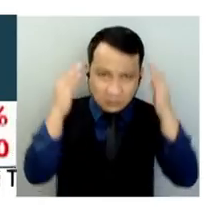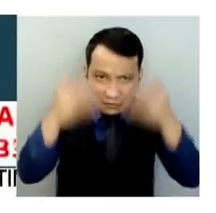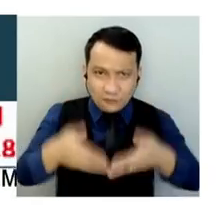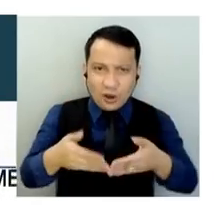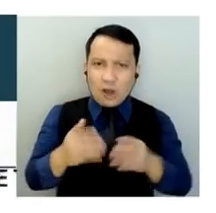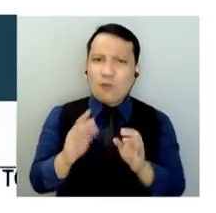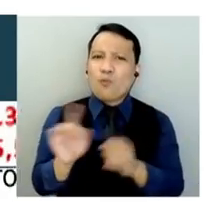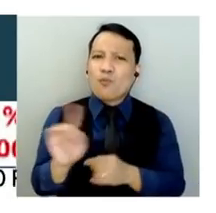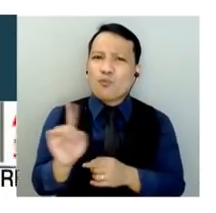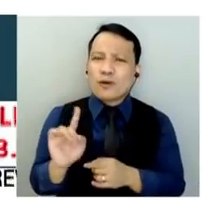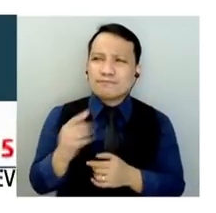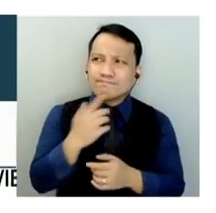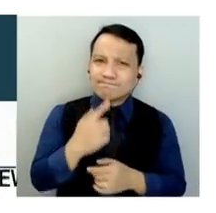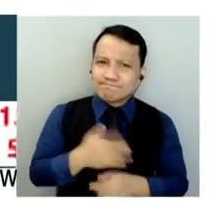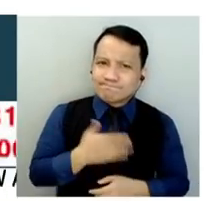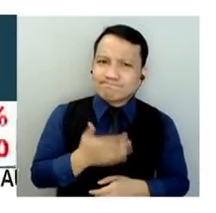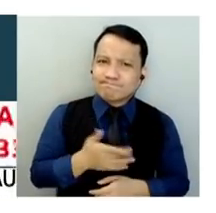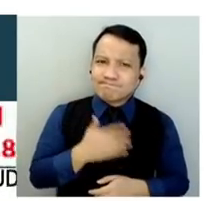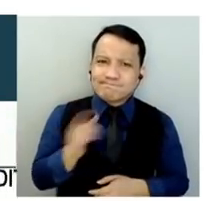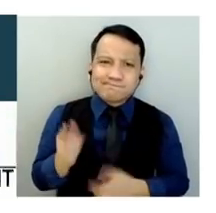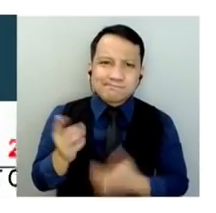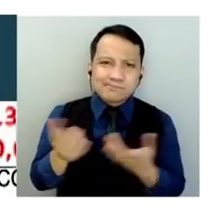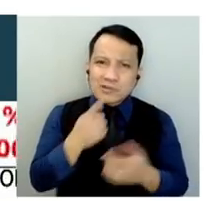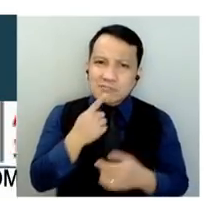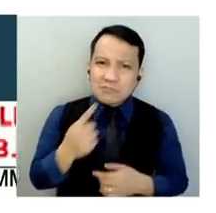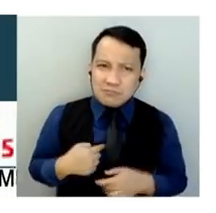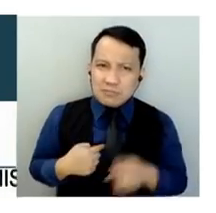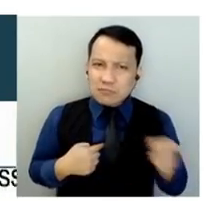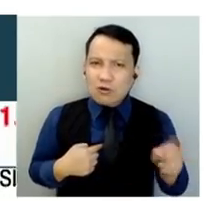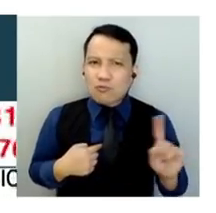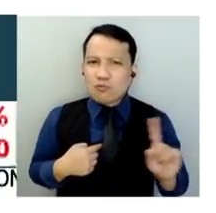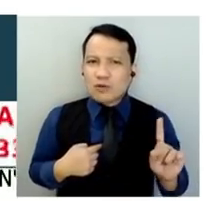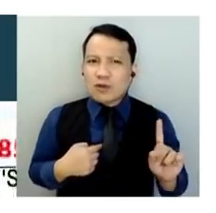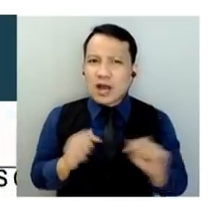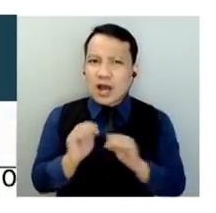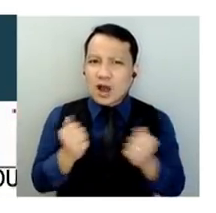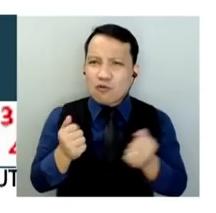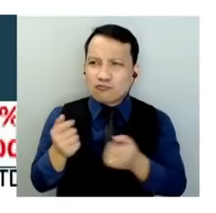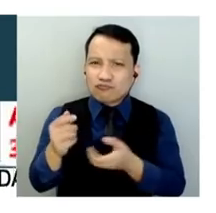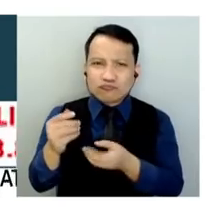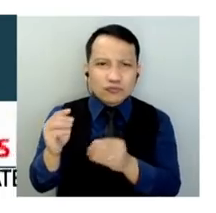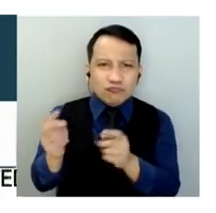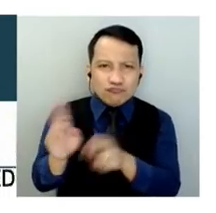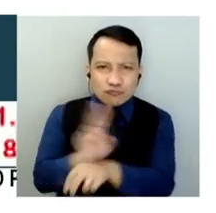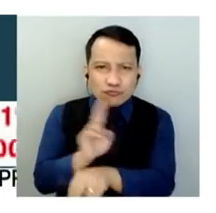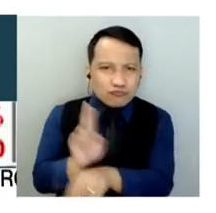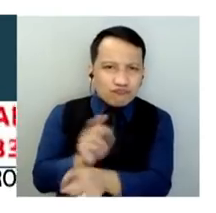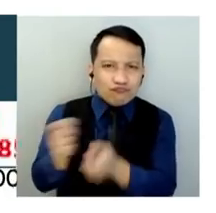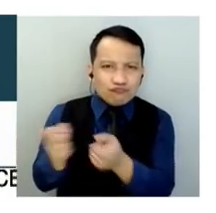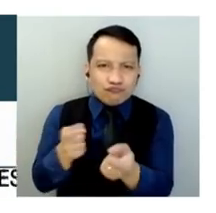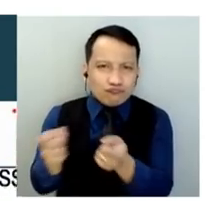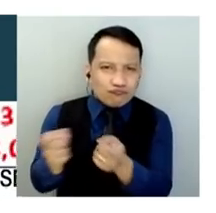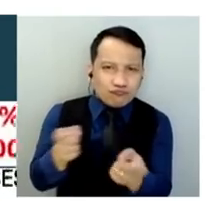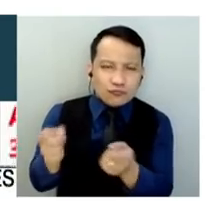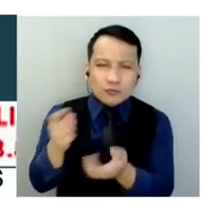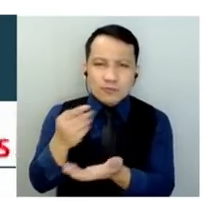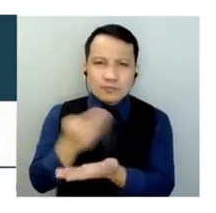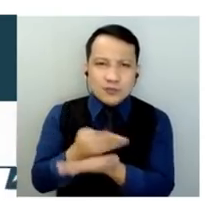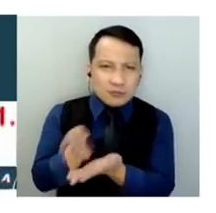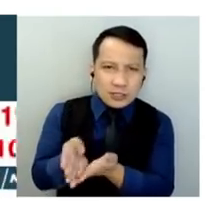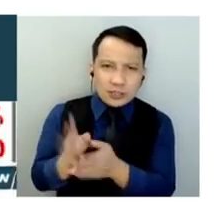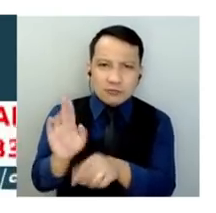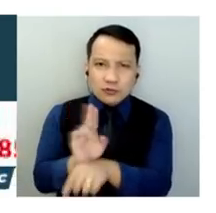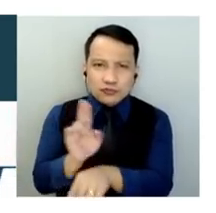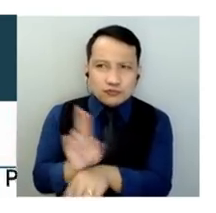does that tell you about how they're managing the funds and their